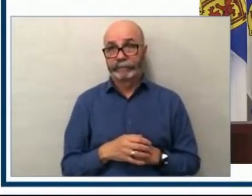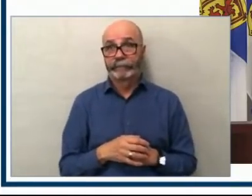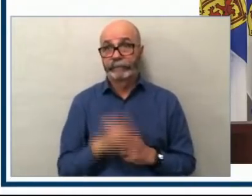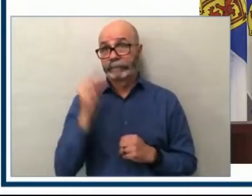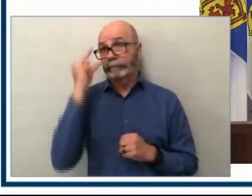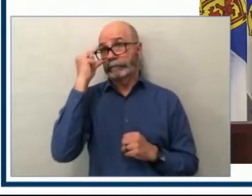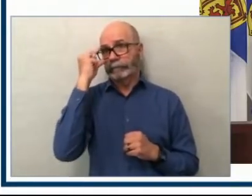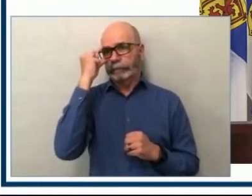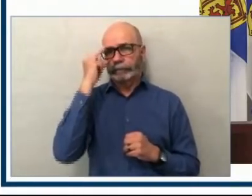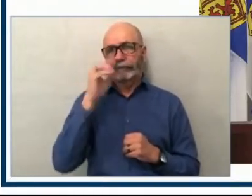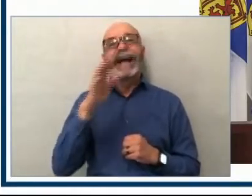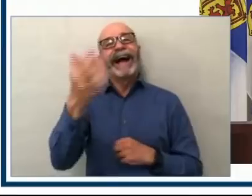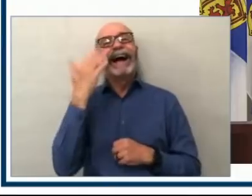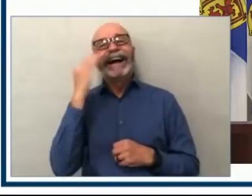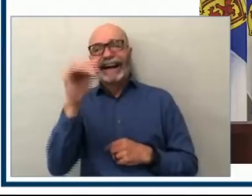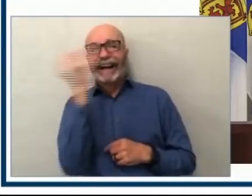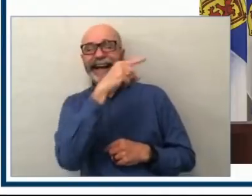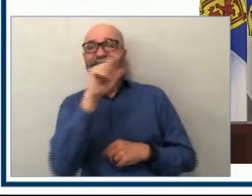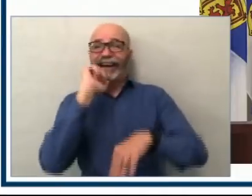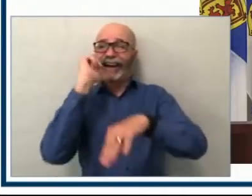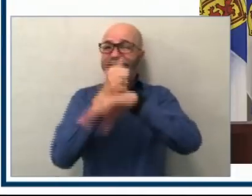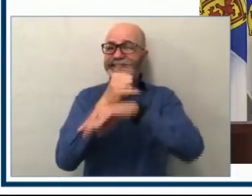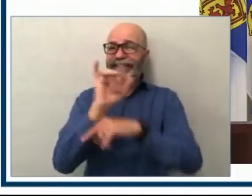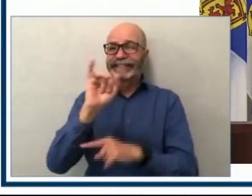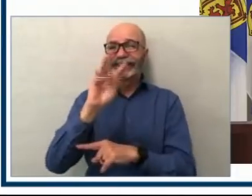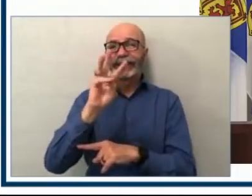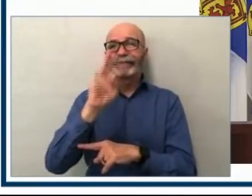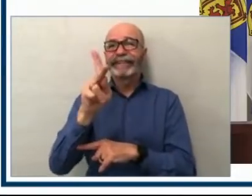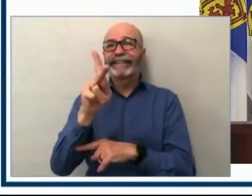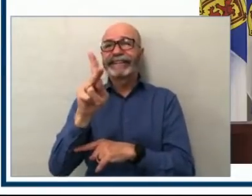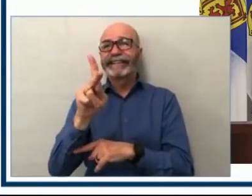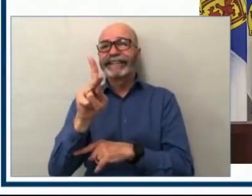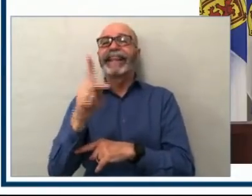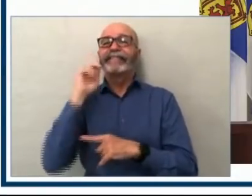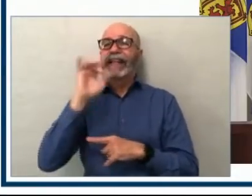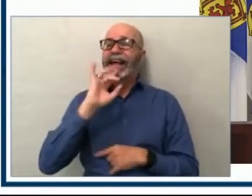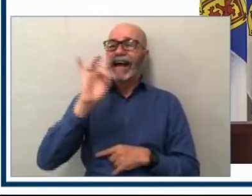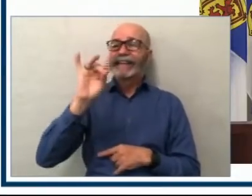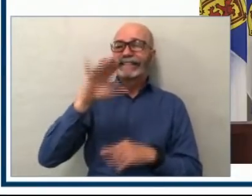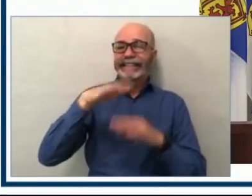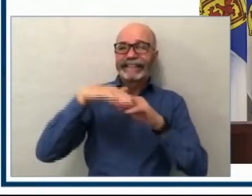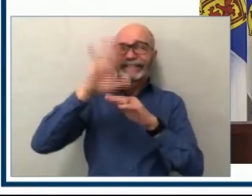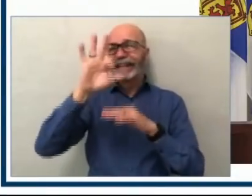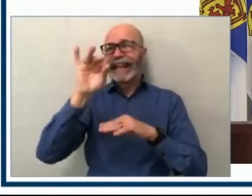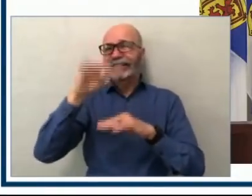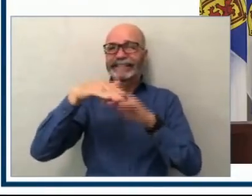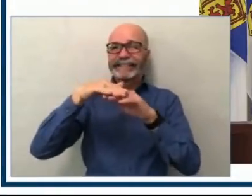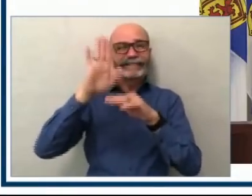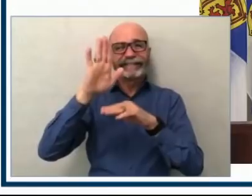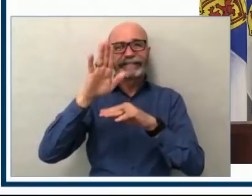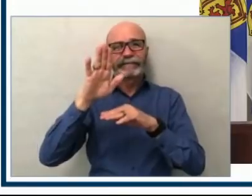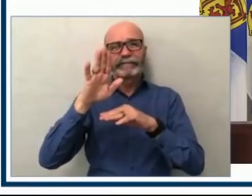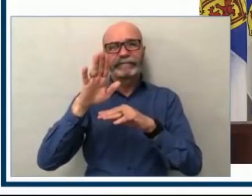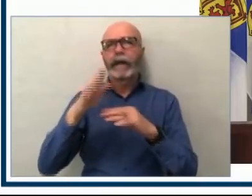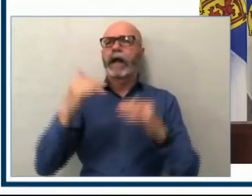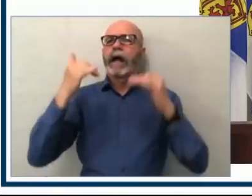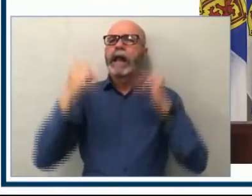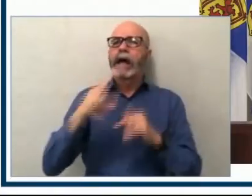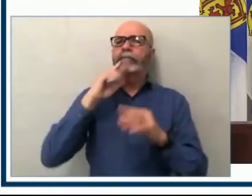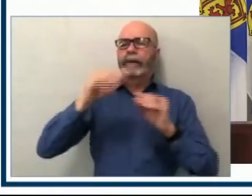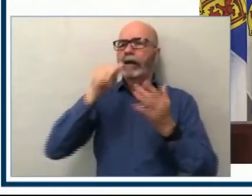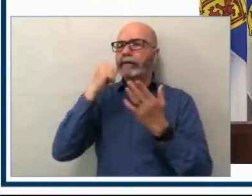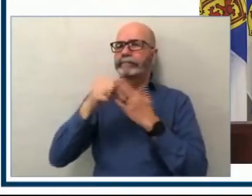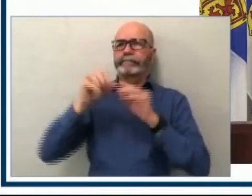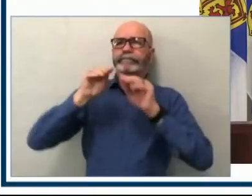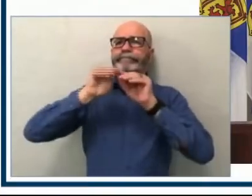clinics for the 85-plus age group. And I know at the last press conference you said you sent out, extra invites to that clinic in